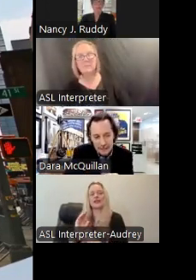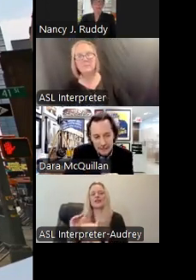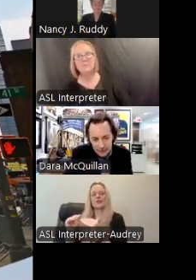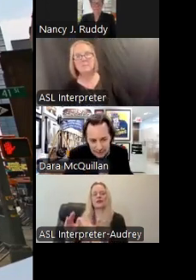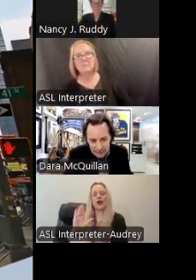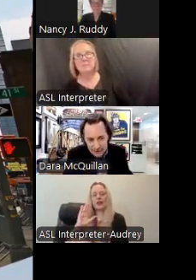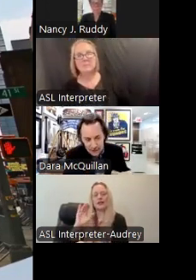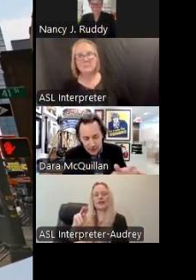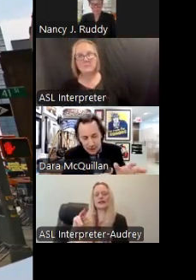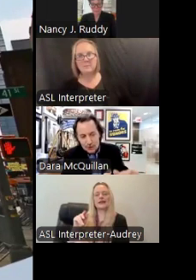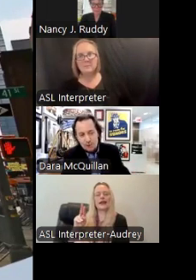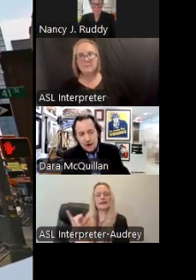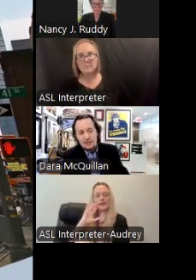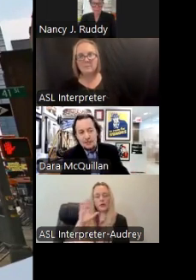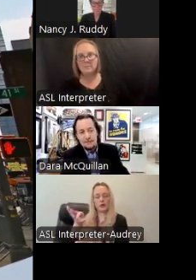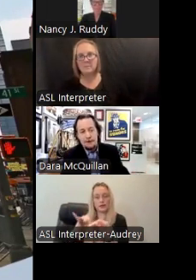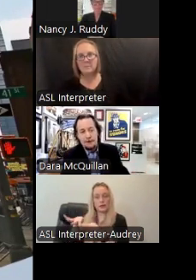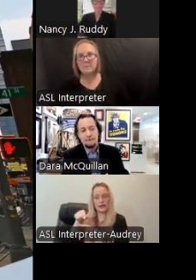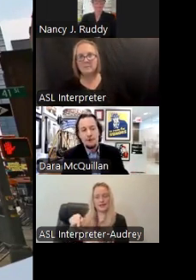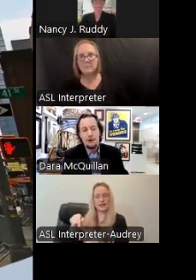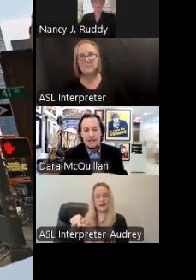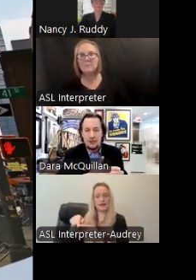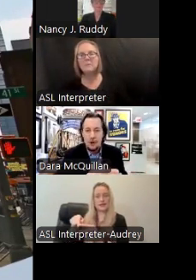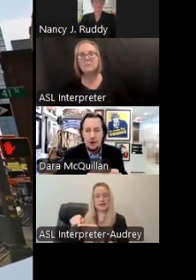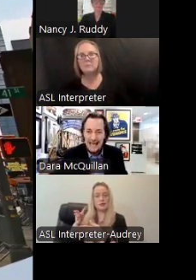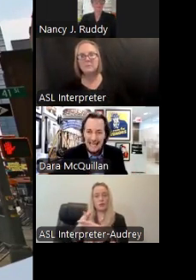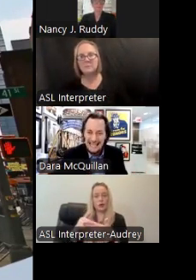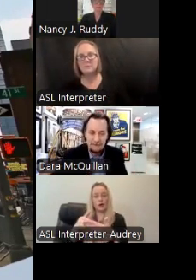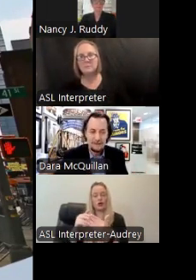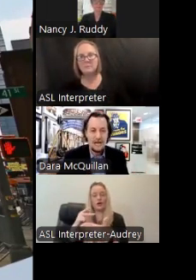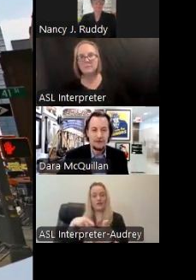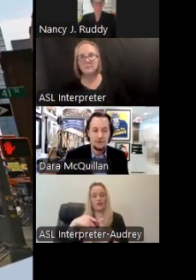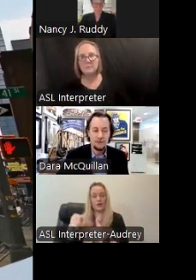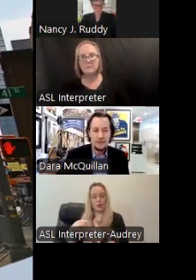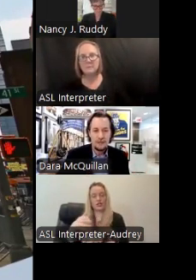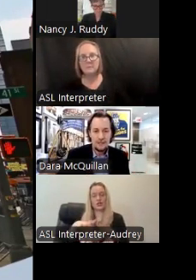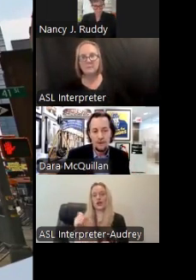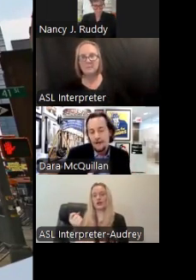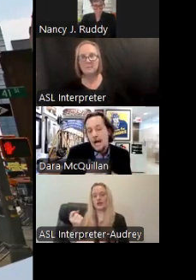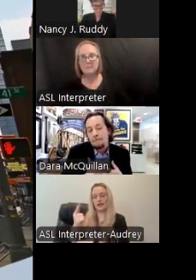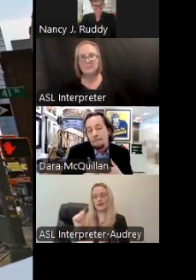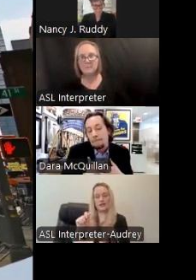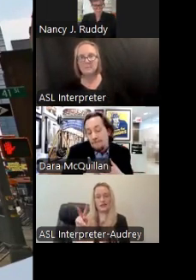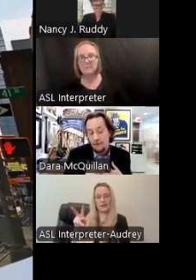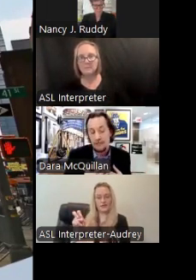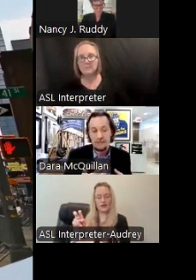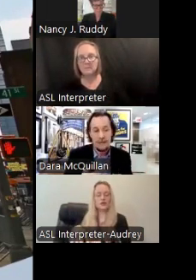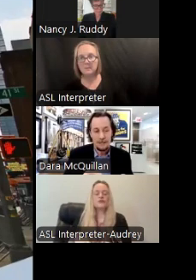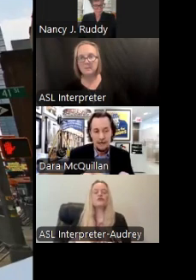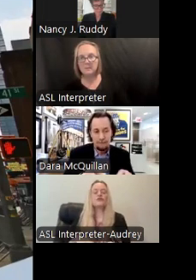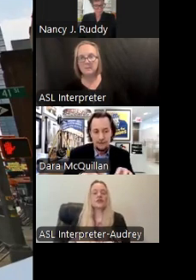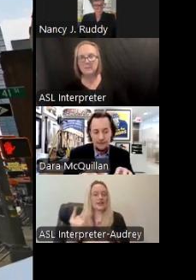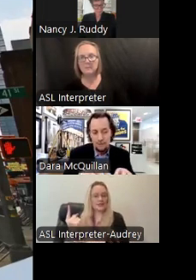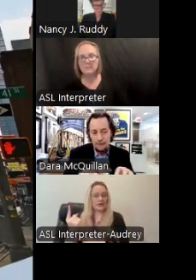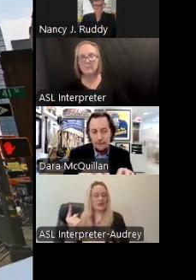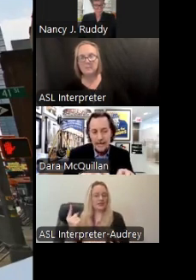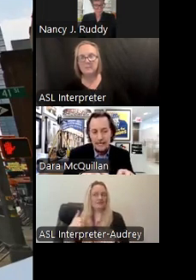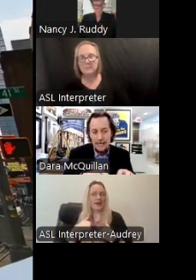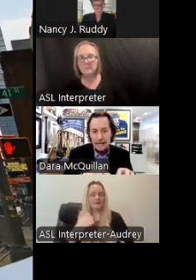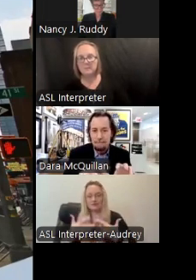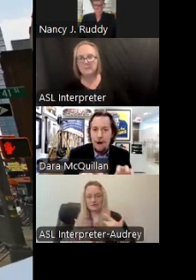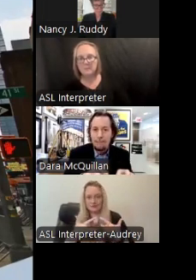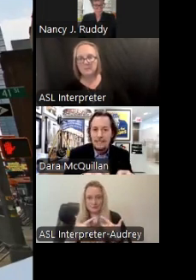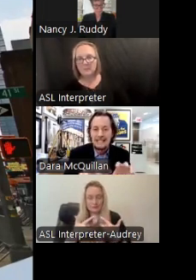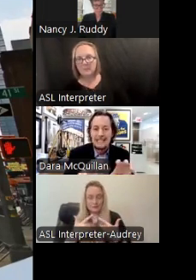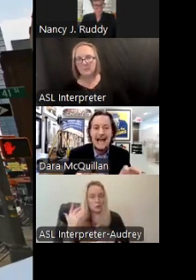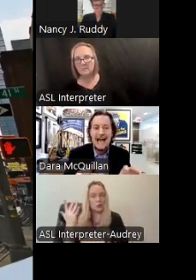minutes, this particular stretch of the project along 11th Avenue is one that I'm very excited about because we're planning